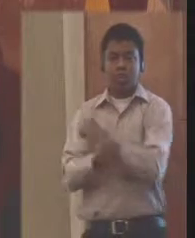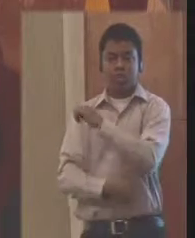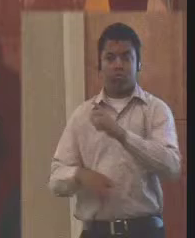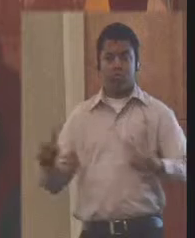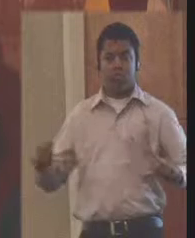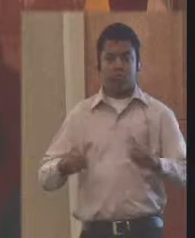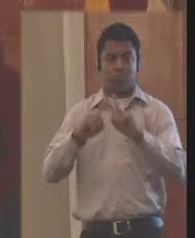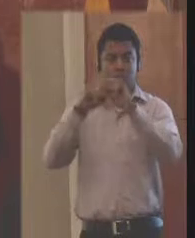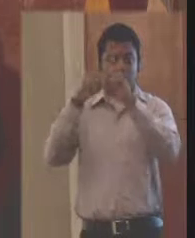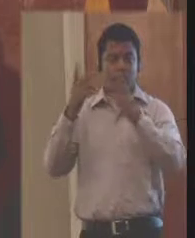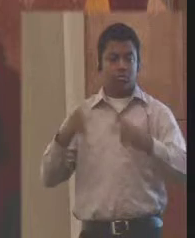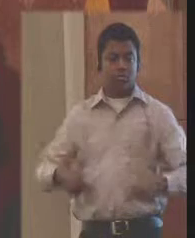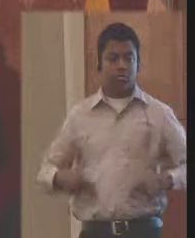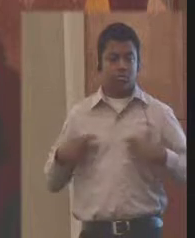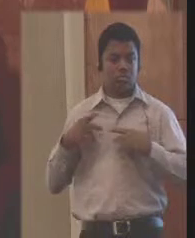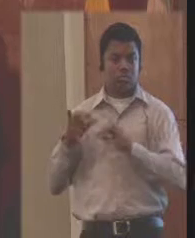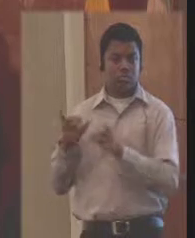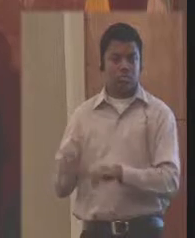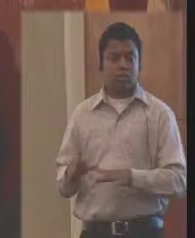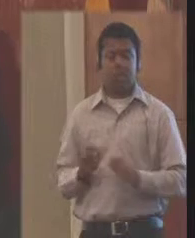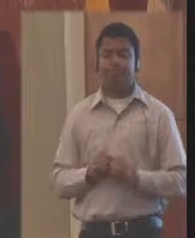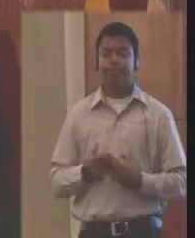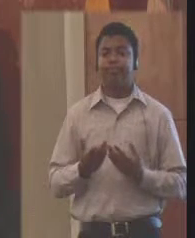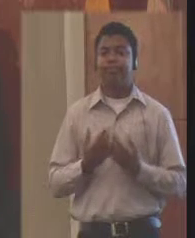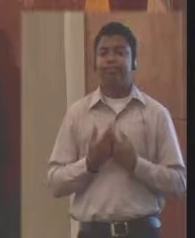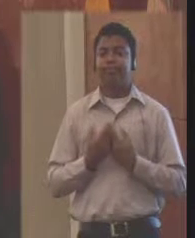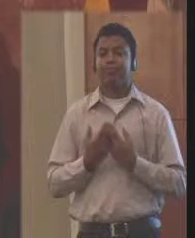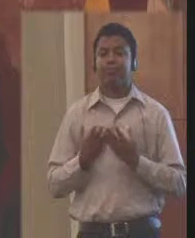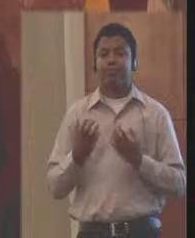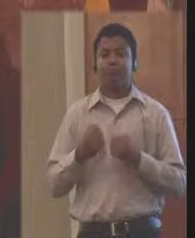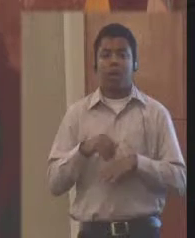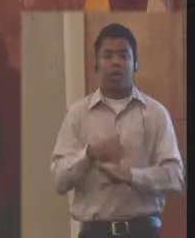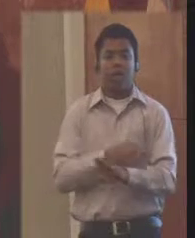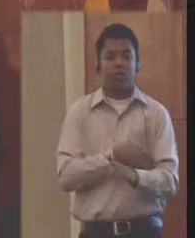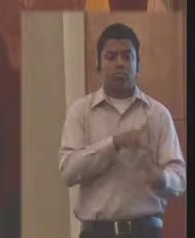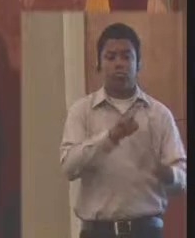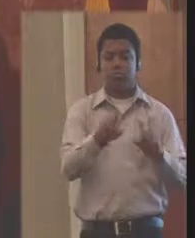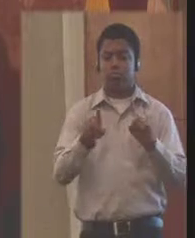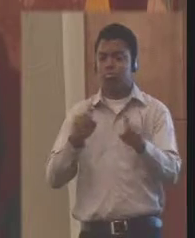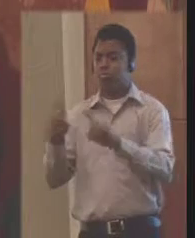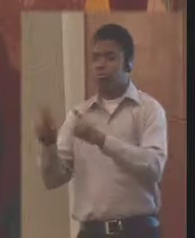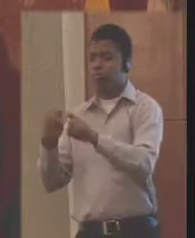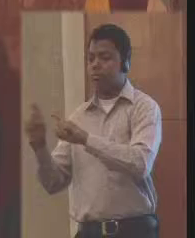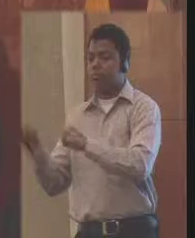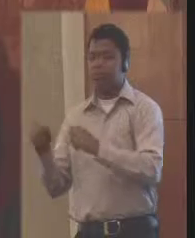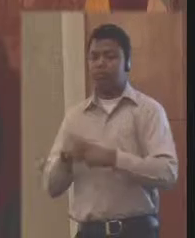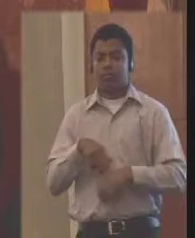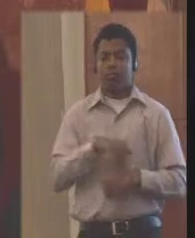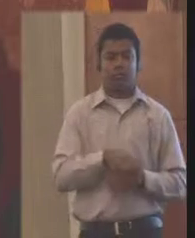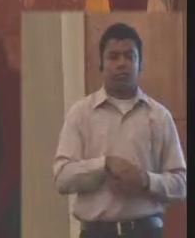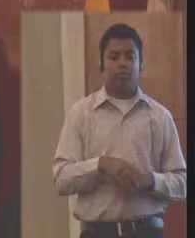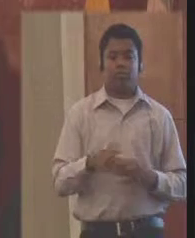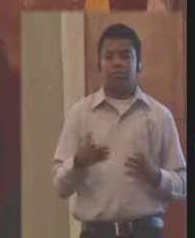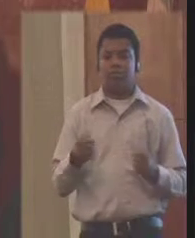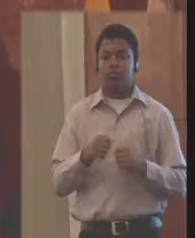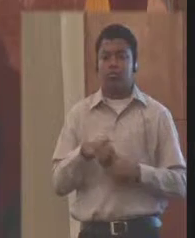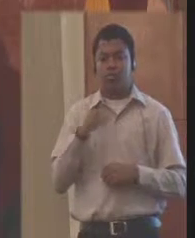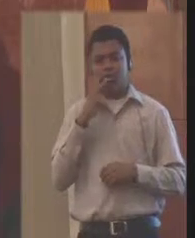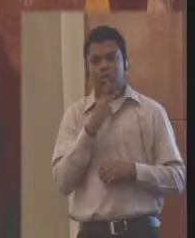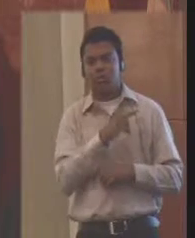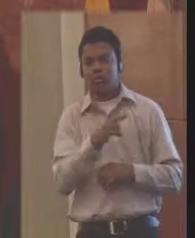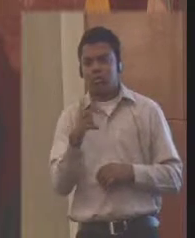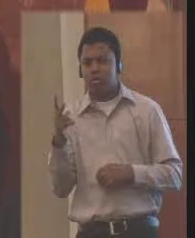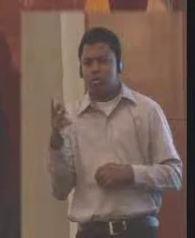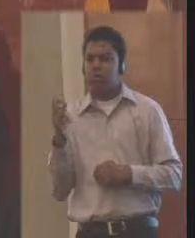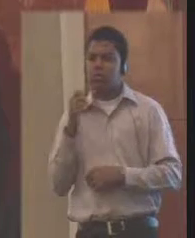a peer review of flood risk management of the Seine, which is a major river that goes through Paris. But before